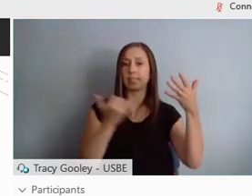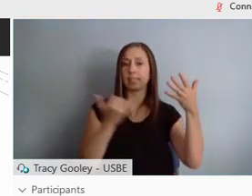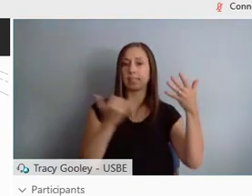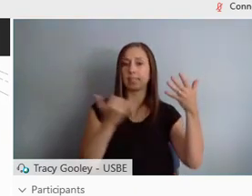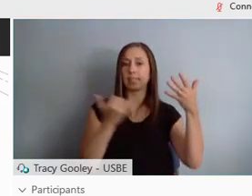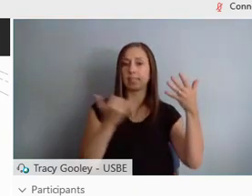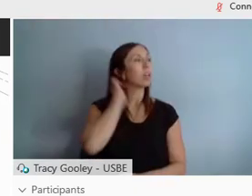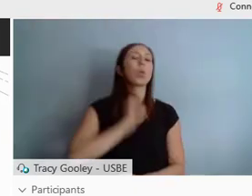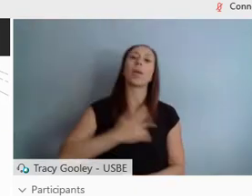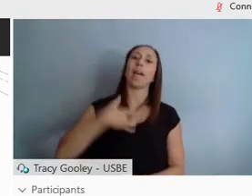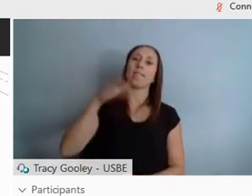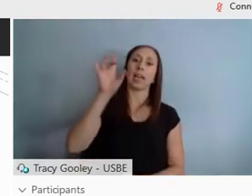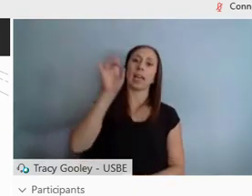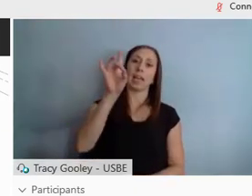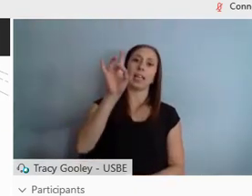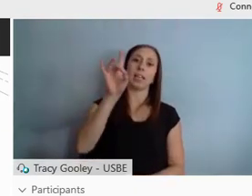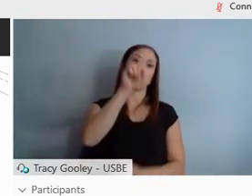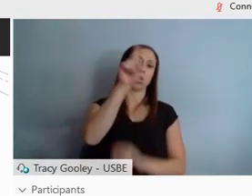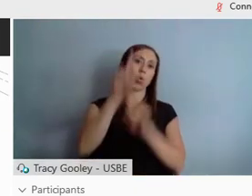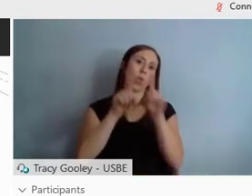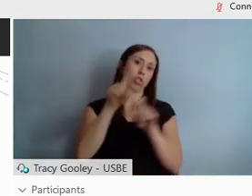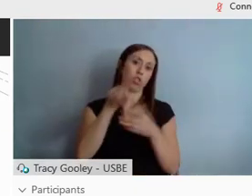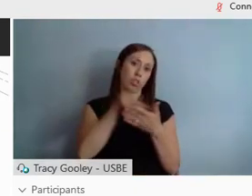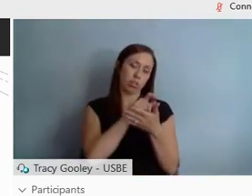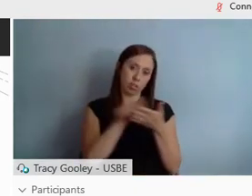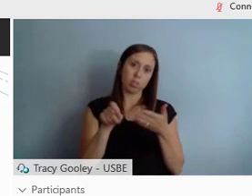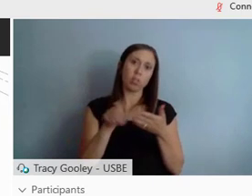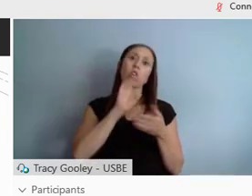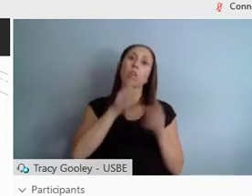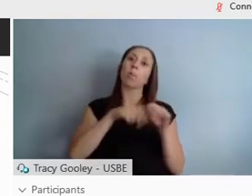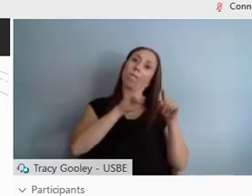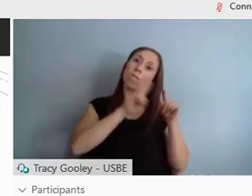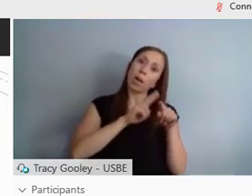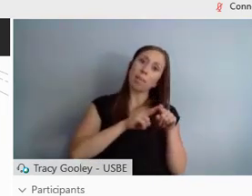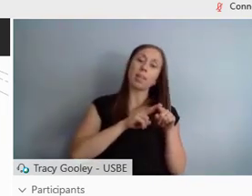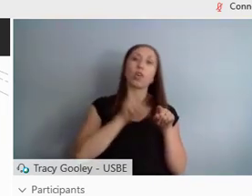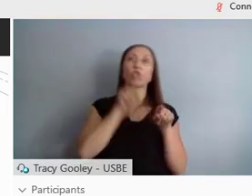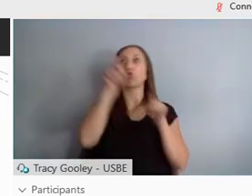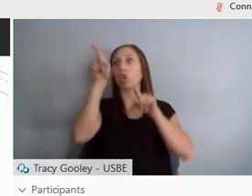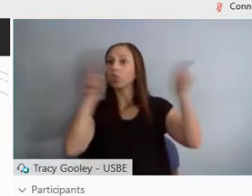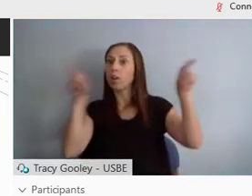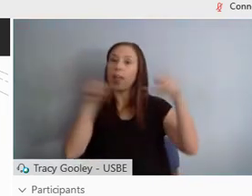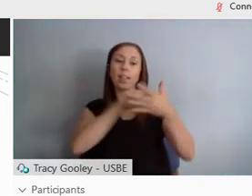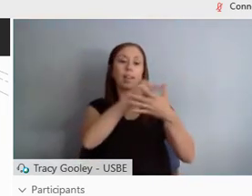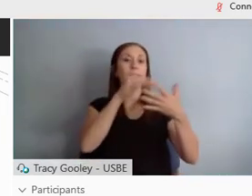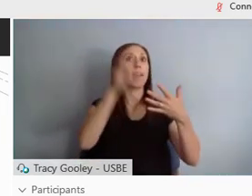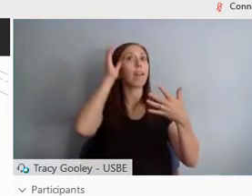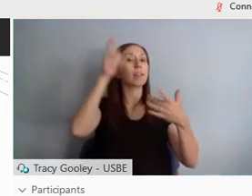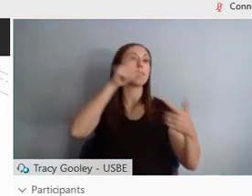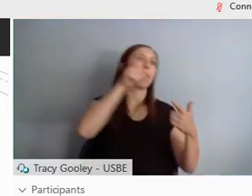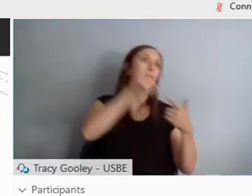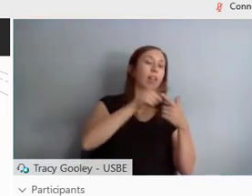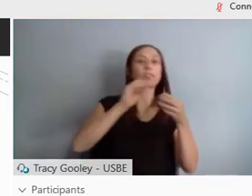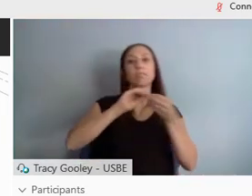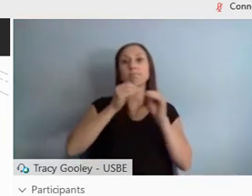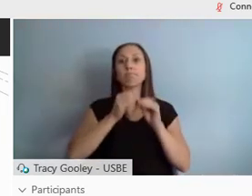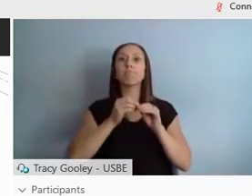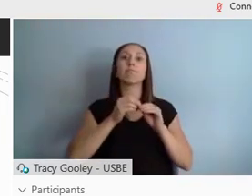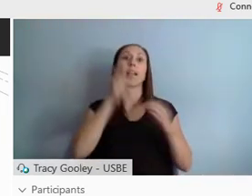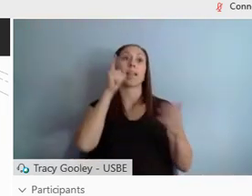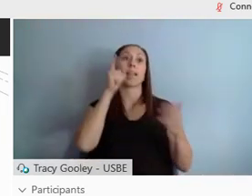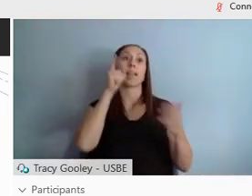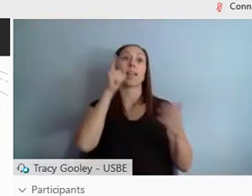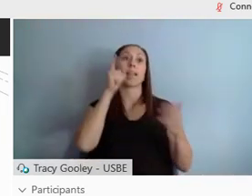are 8 literacy questions covering vocabulary, directionality, concept of letter number, letter